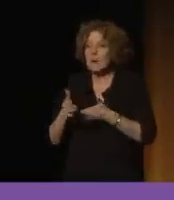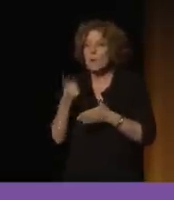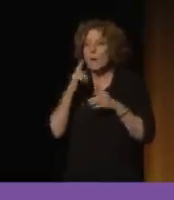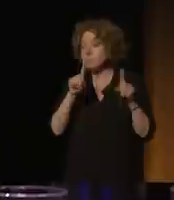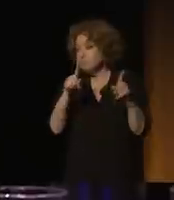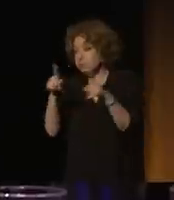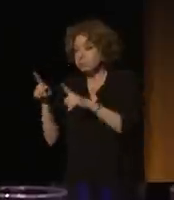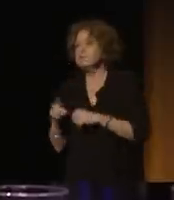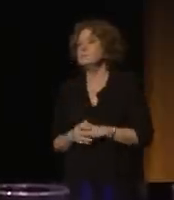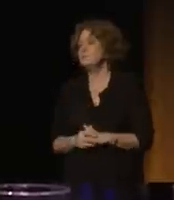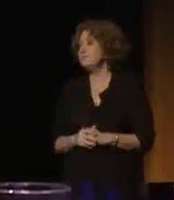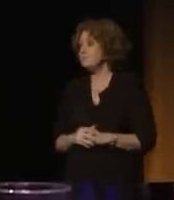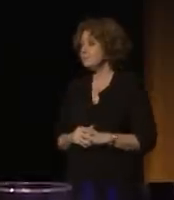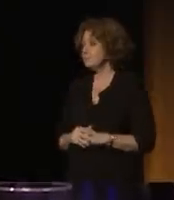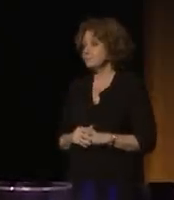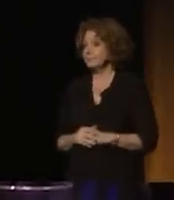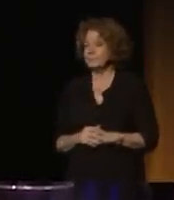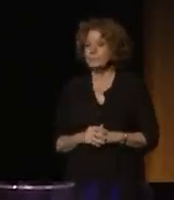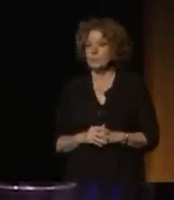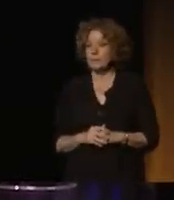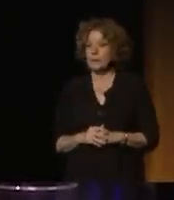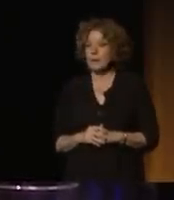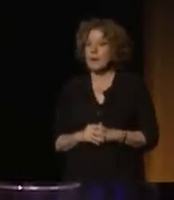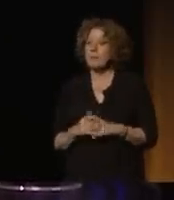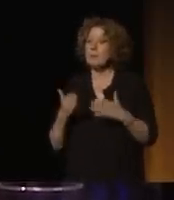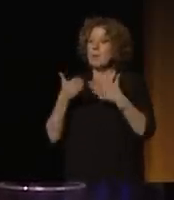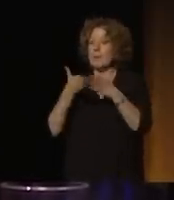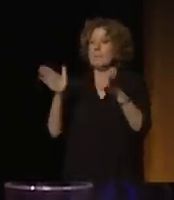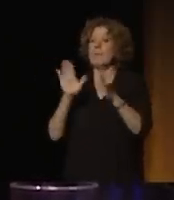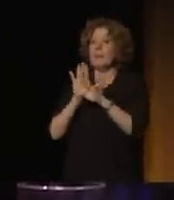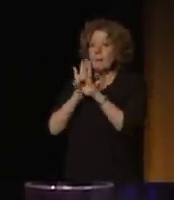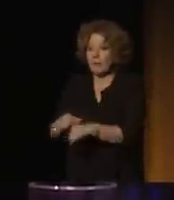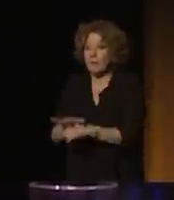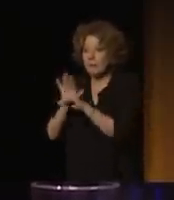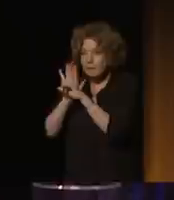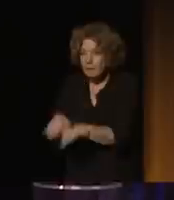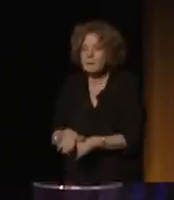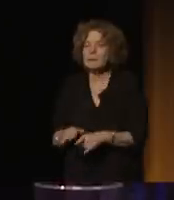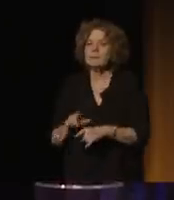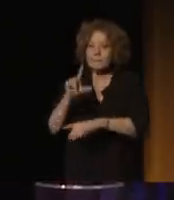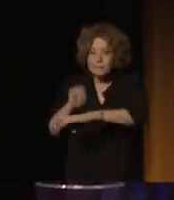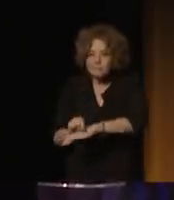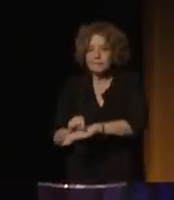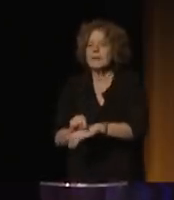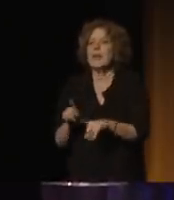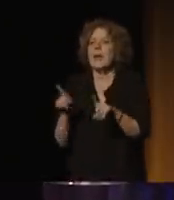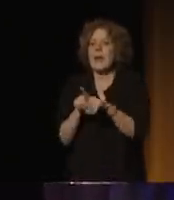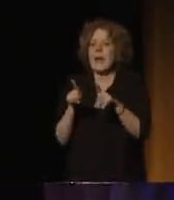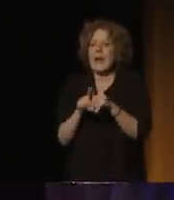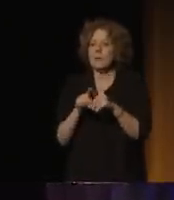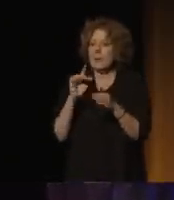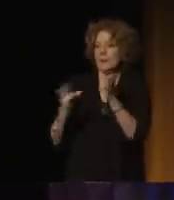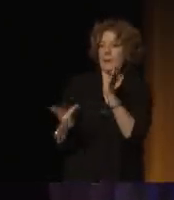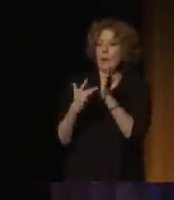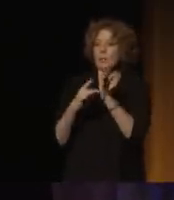contrast between a public belittling and a private and technologically fueled